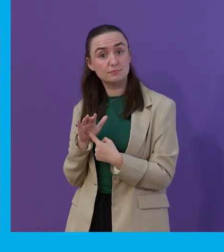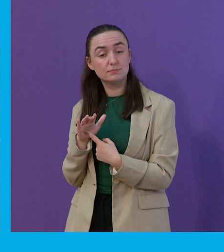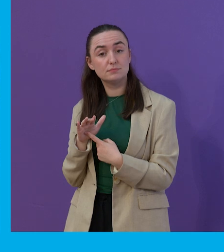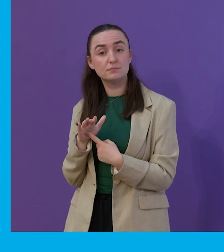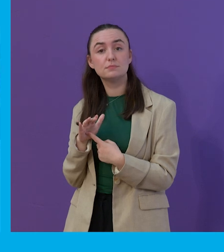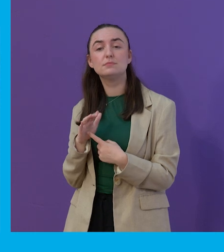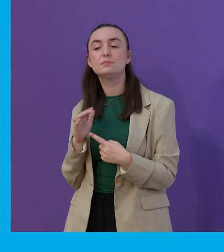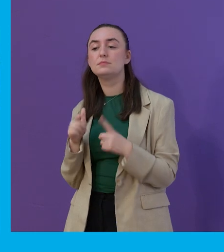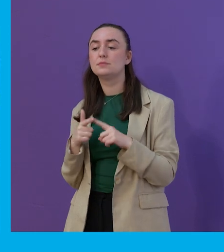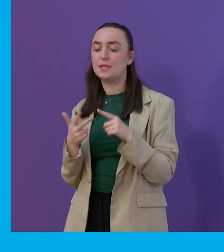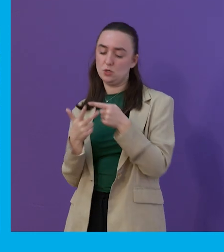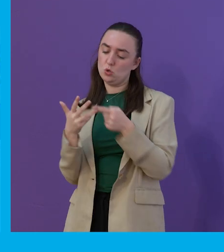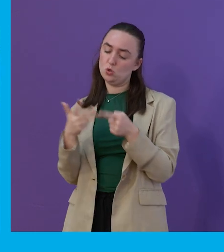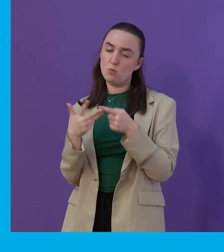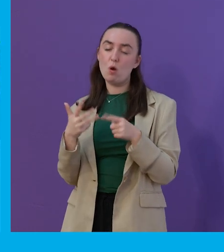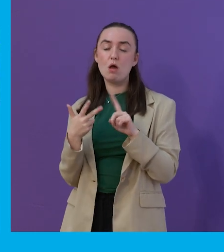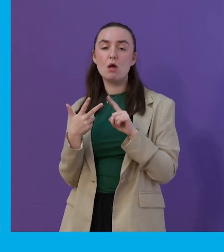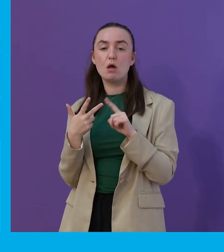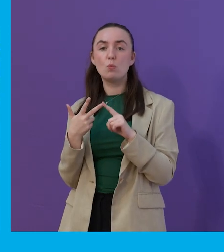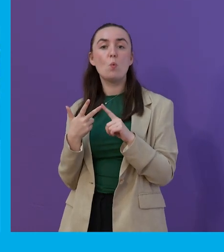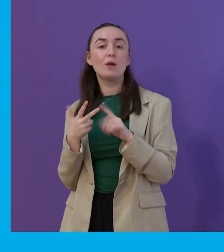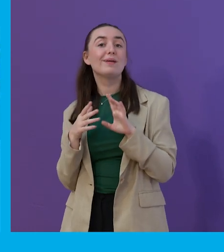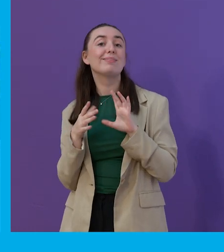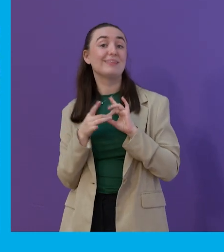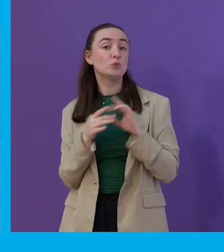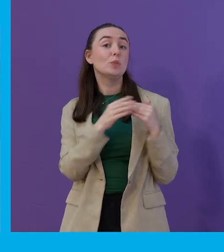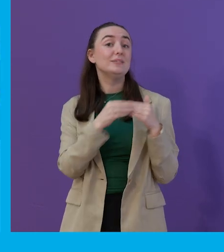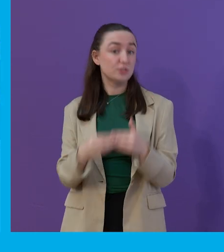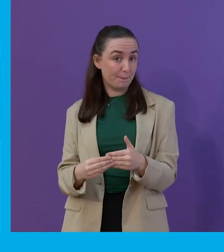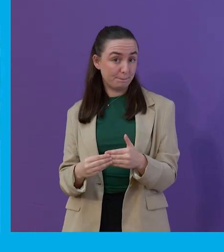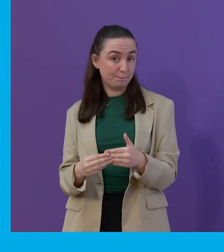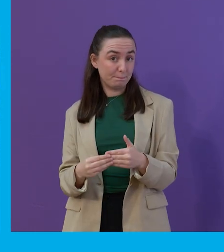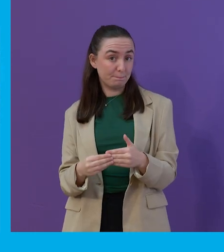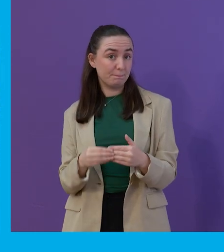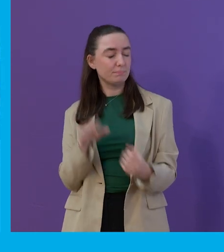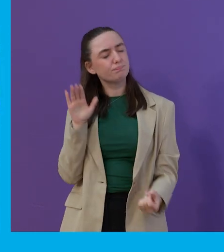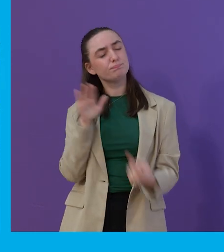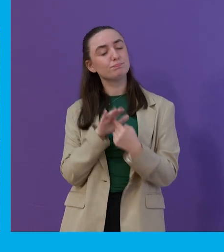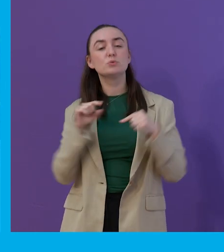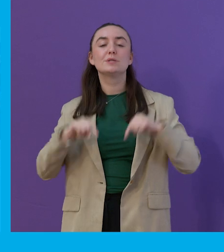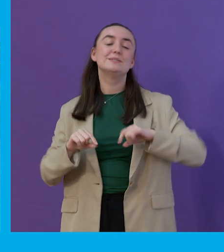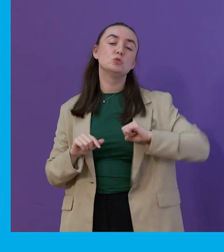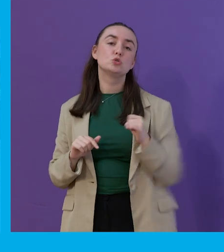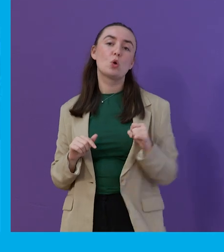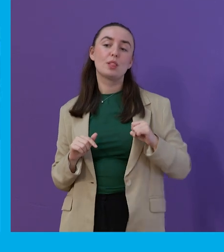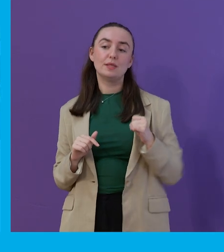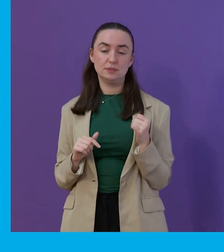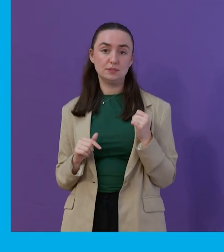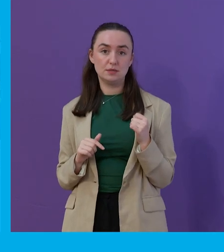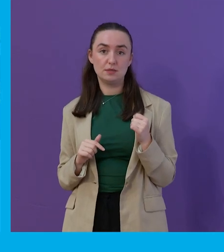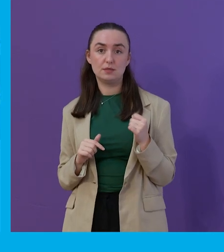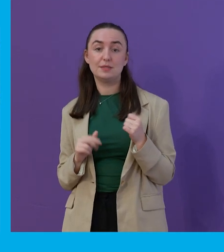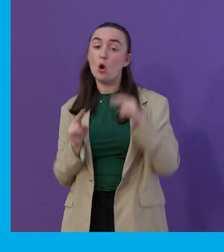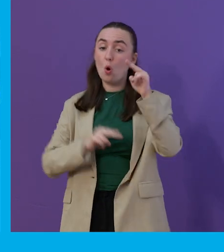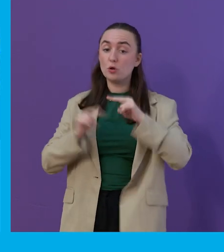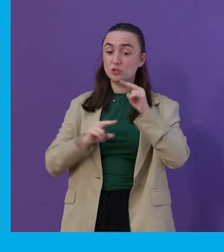they've been touched on by others. But one is around leadership. And I think, notably in Scotland, the Auditor General and the Accounts